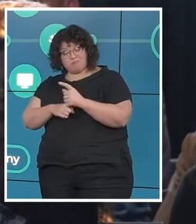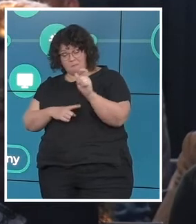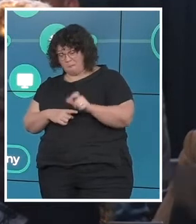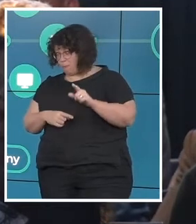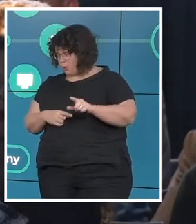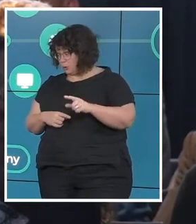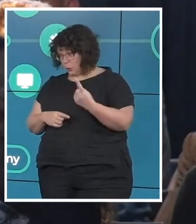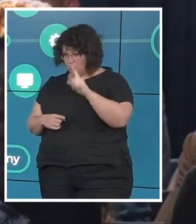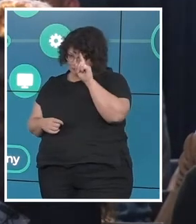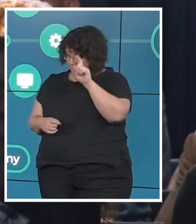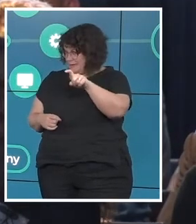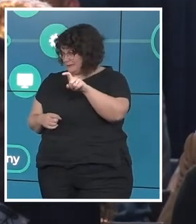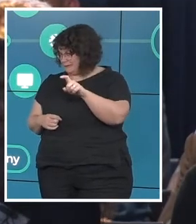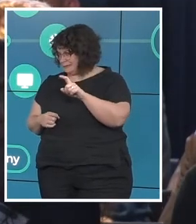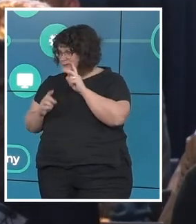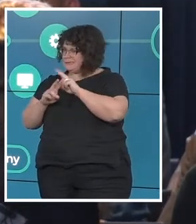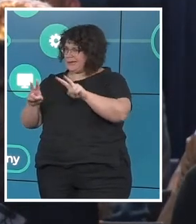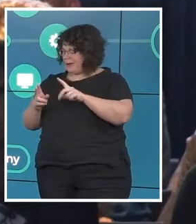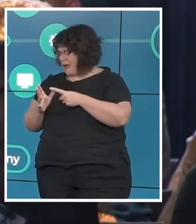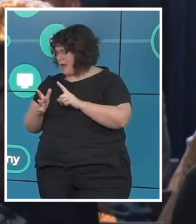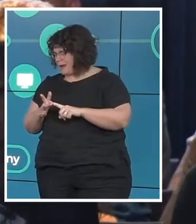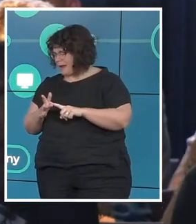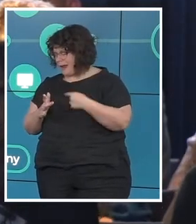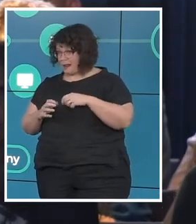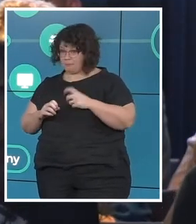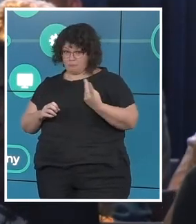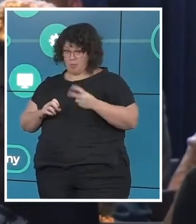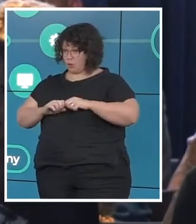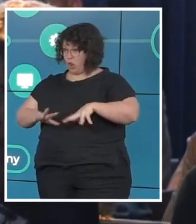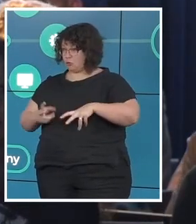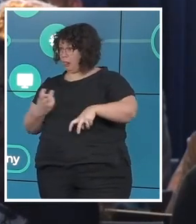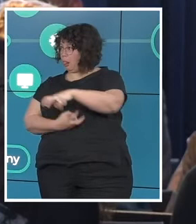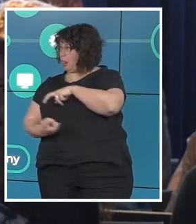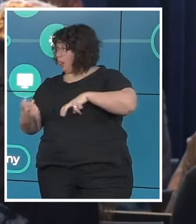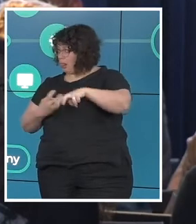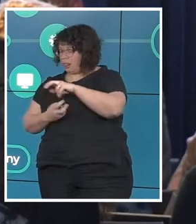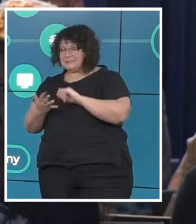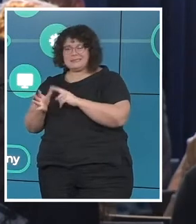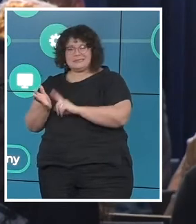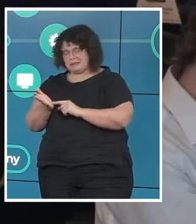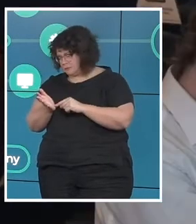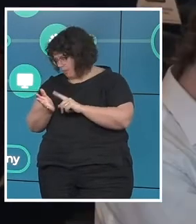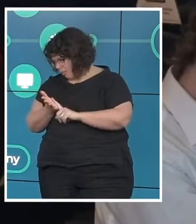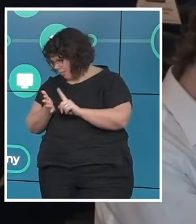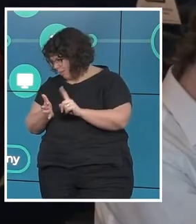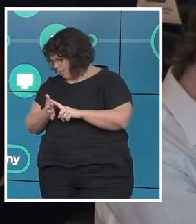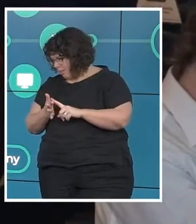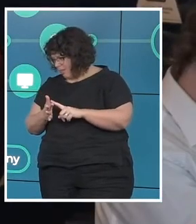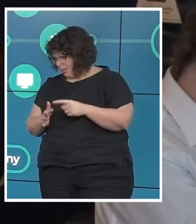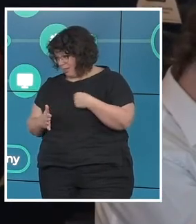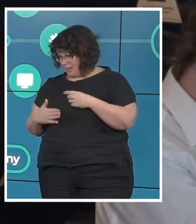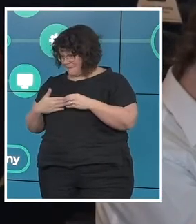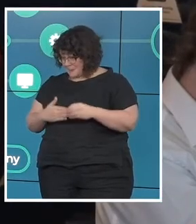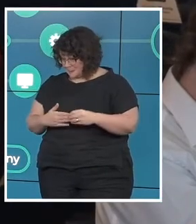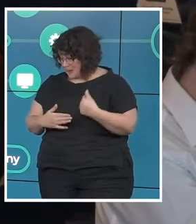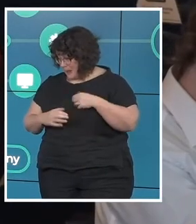and I'm walking with somebody who's blind, and I'm the one who was lost. And I said to Signposting, I had to confess, sorry, Signposting, I